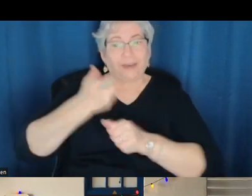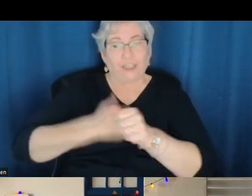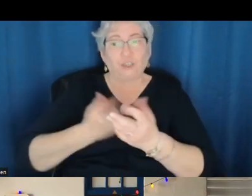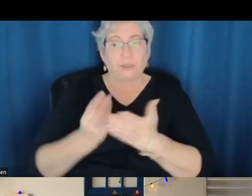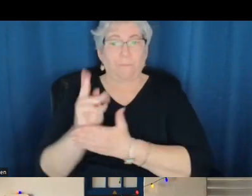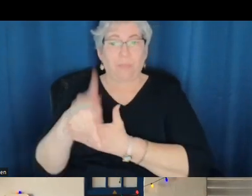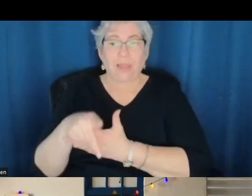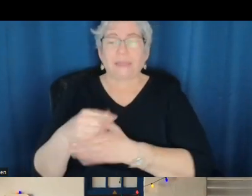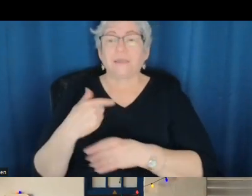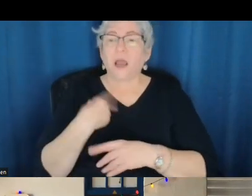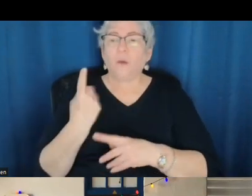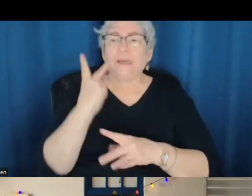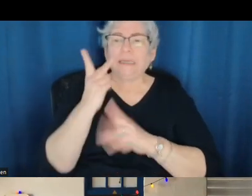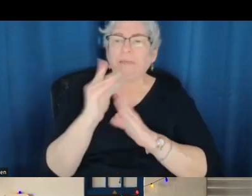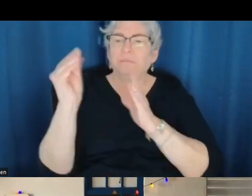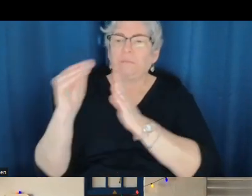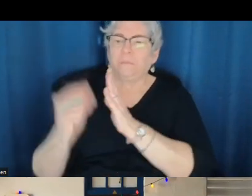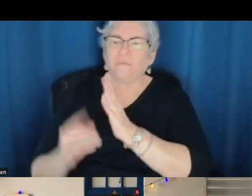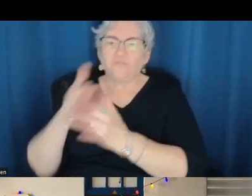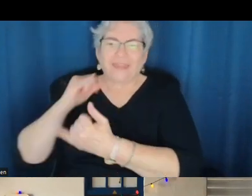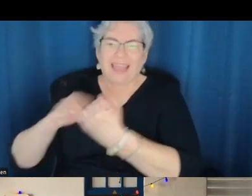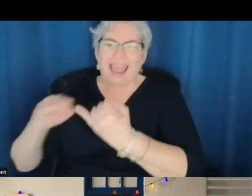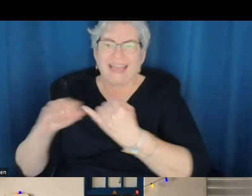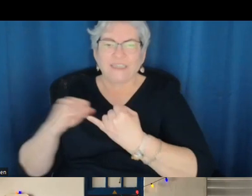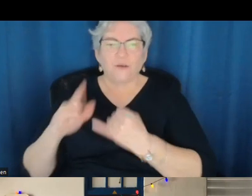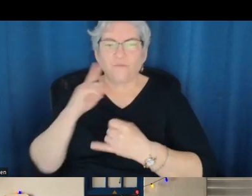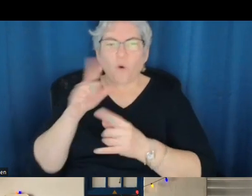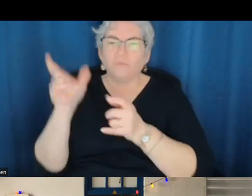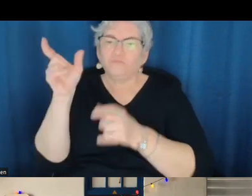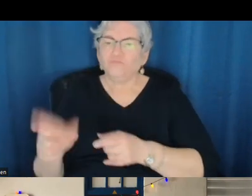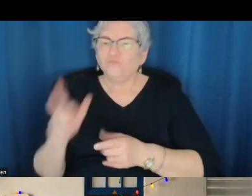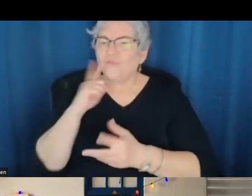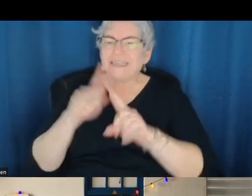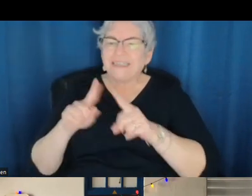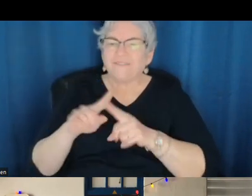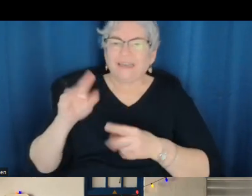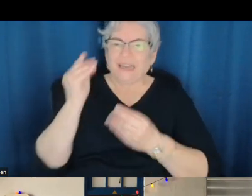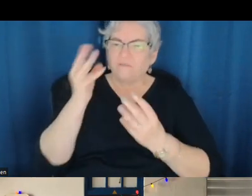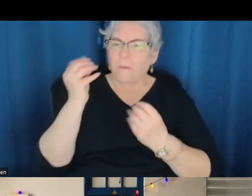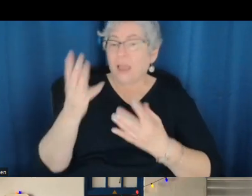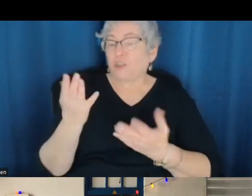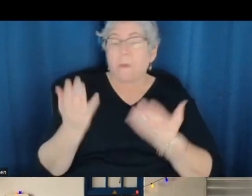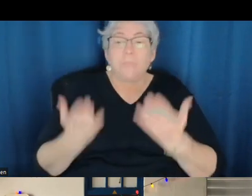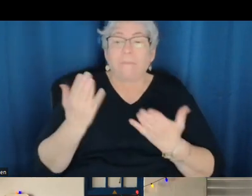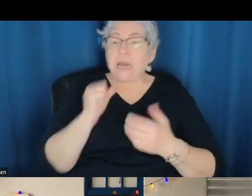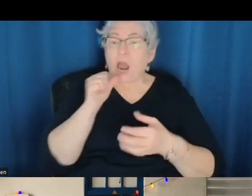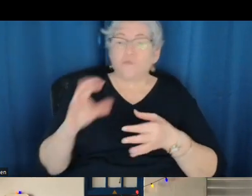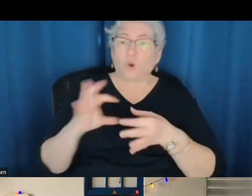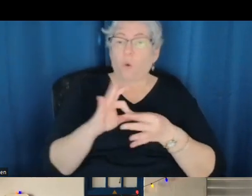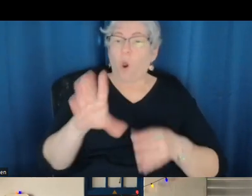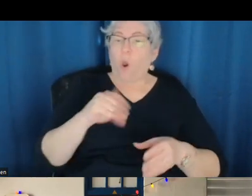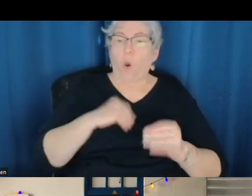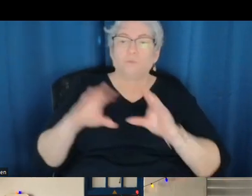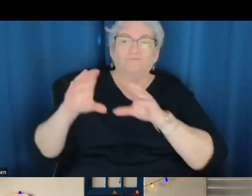I always leave a notes column at the end, which acts as a catch-all for tidbits of info that don't necessarily require their own